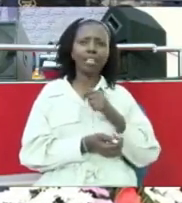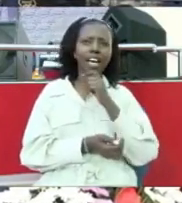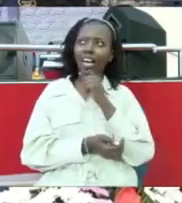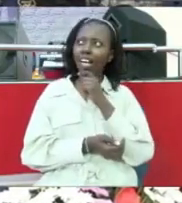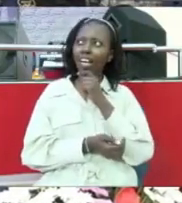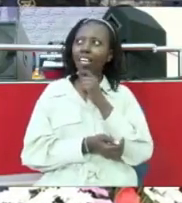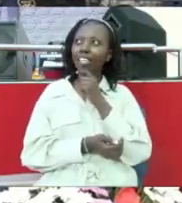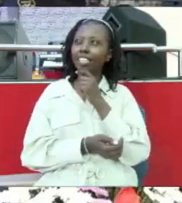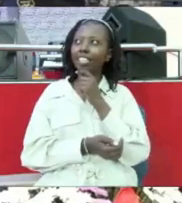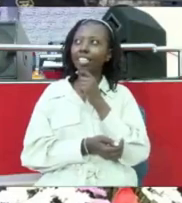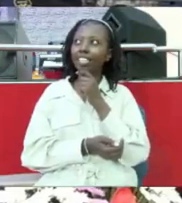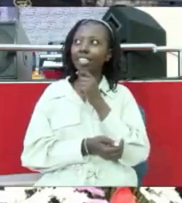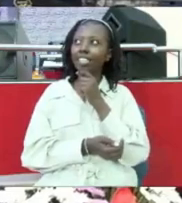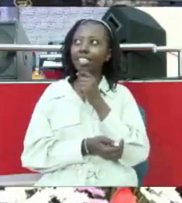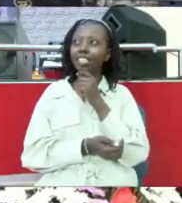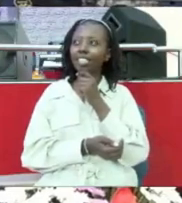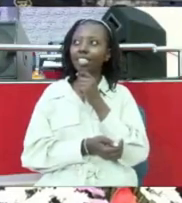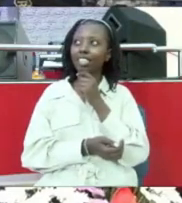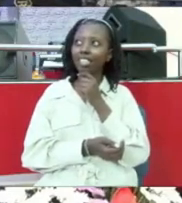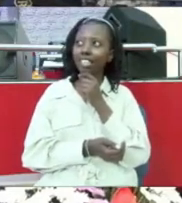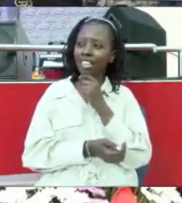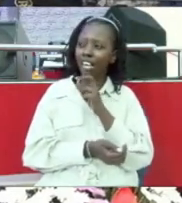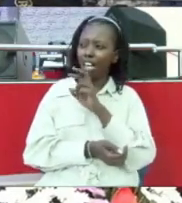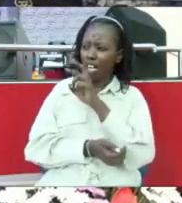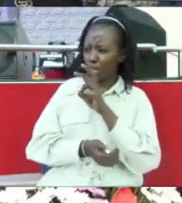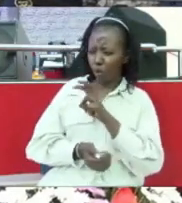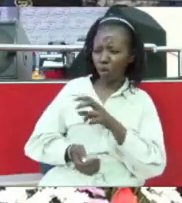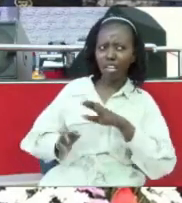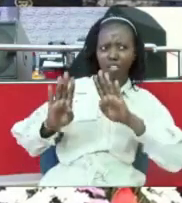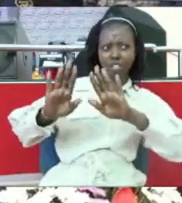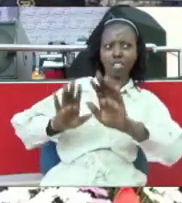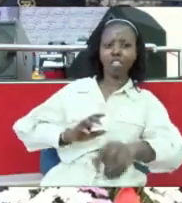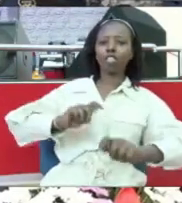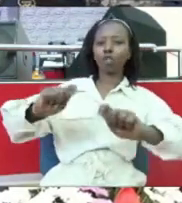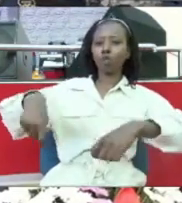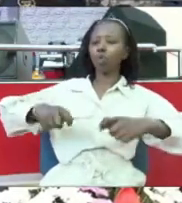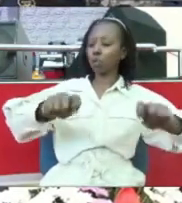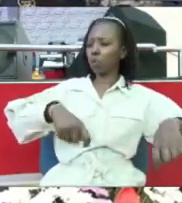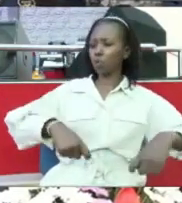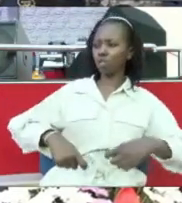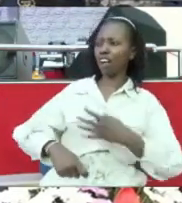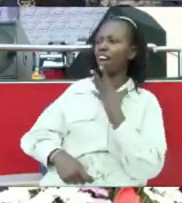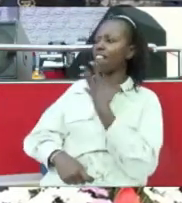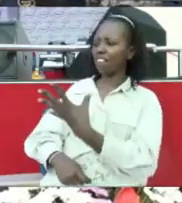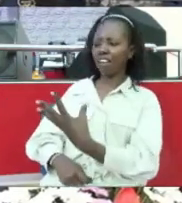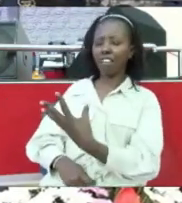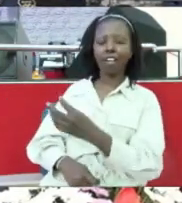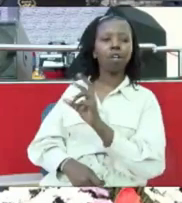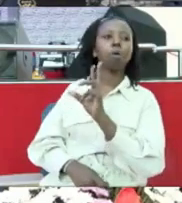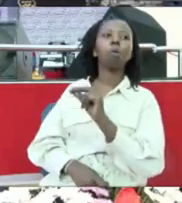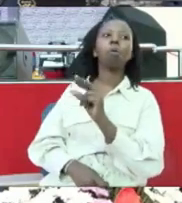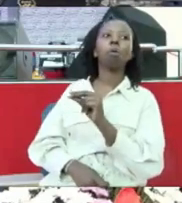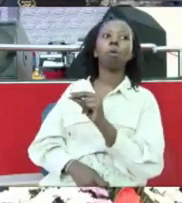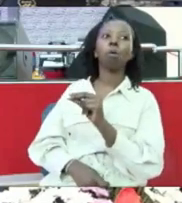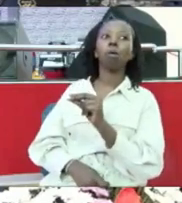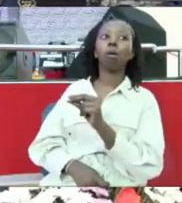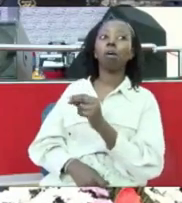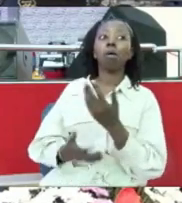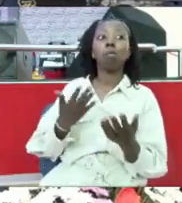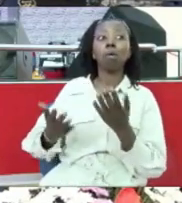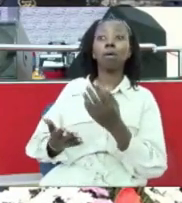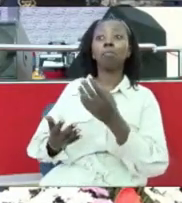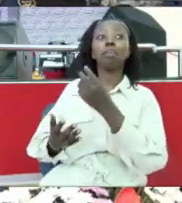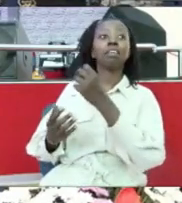My reaction. Jinsi nitakavyopokea ujumbe huu. I look at his shoes. Nitaangalia viatu vyake. It is not 500. Sio 500. It is actually 15,000.